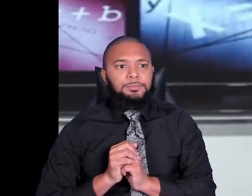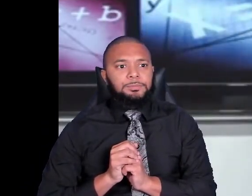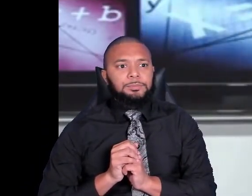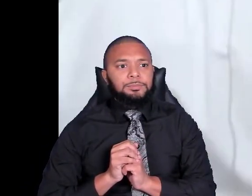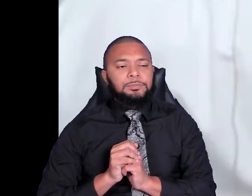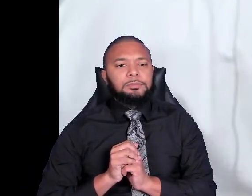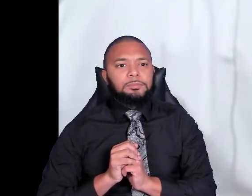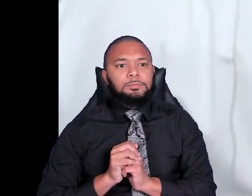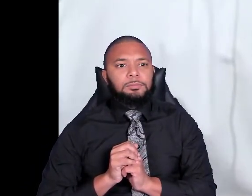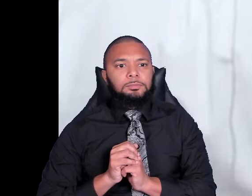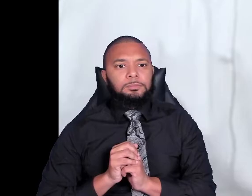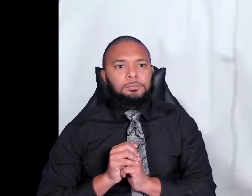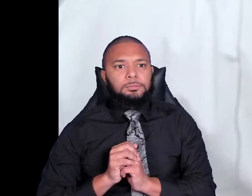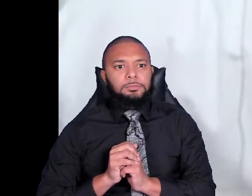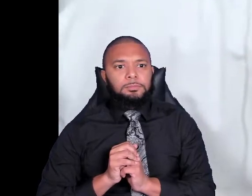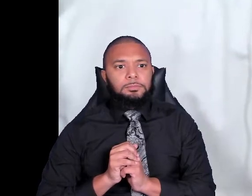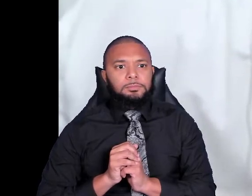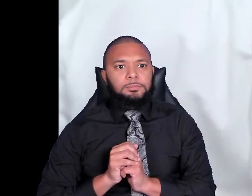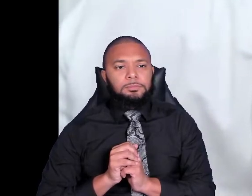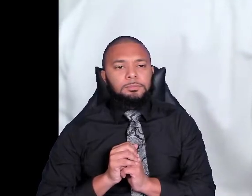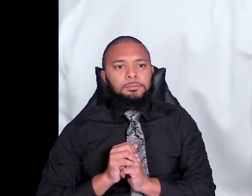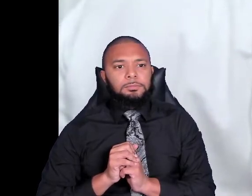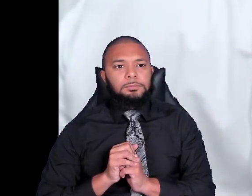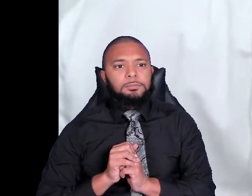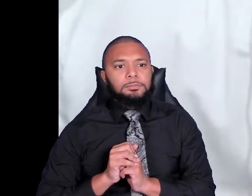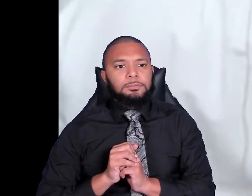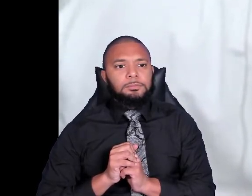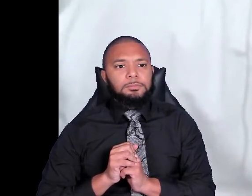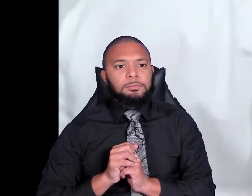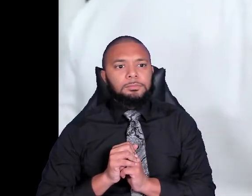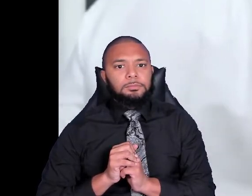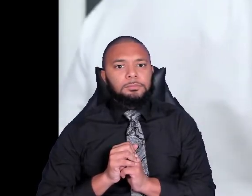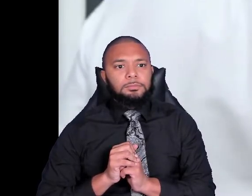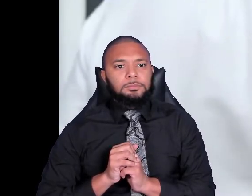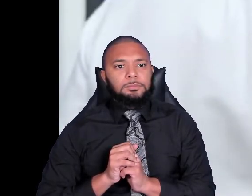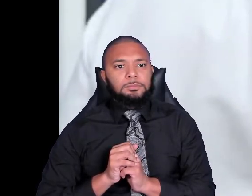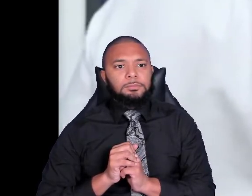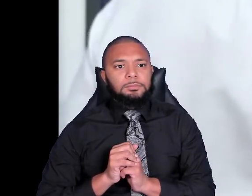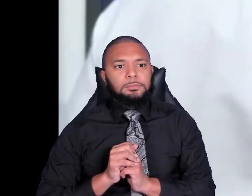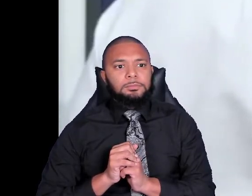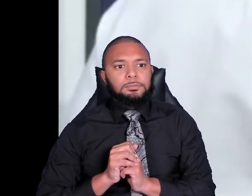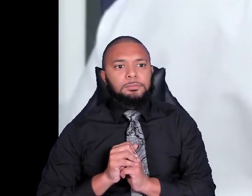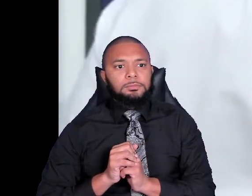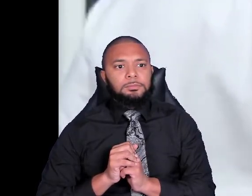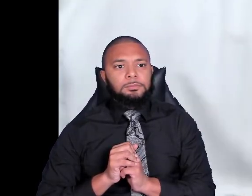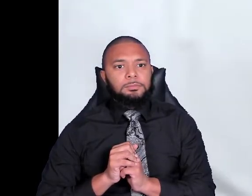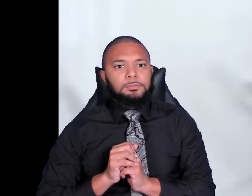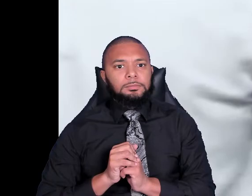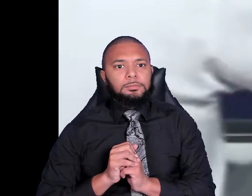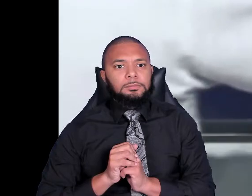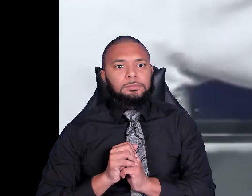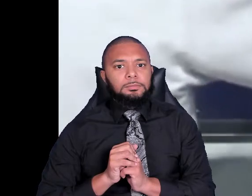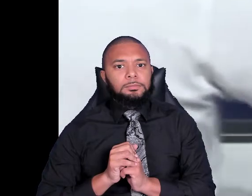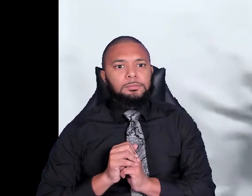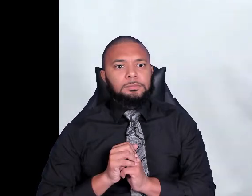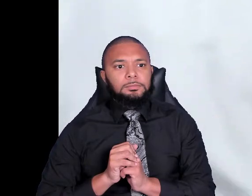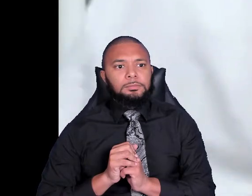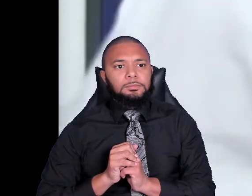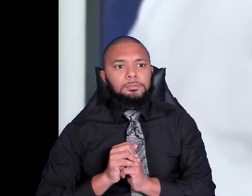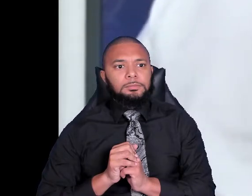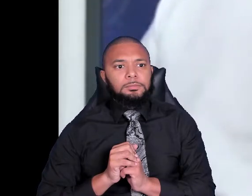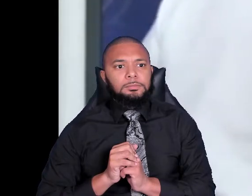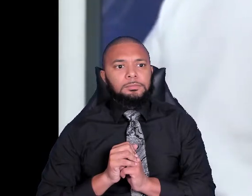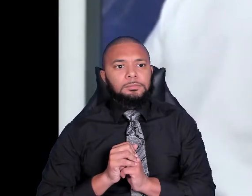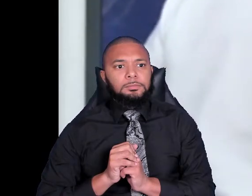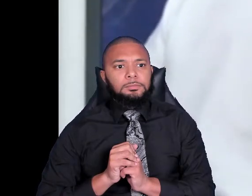So let's do it. We get 35x minus 21y equals